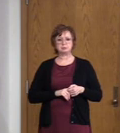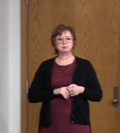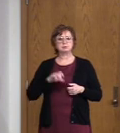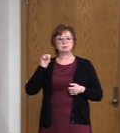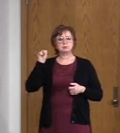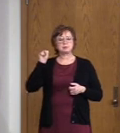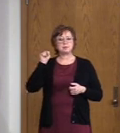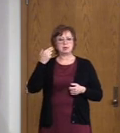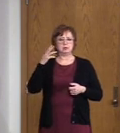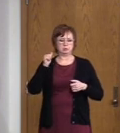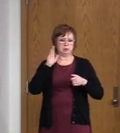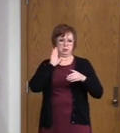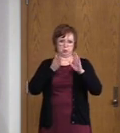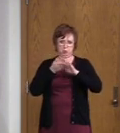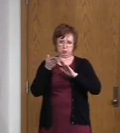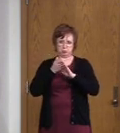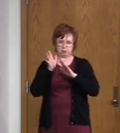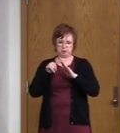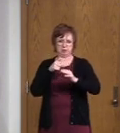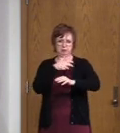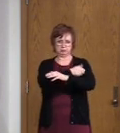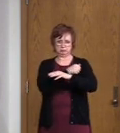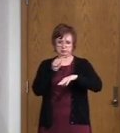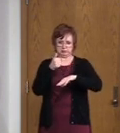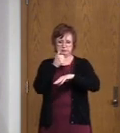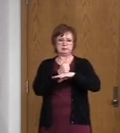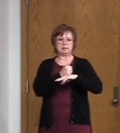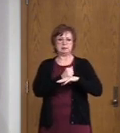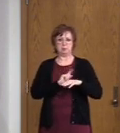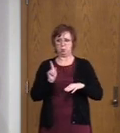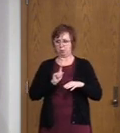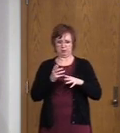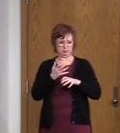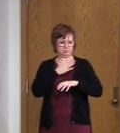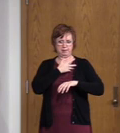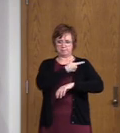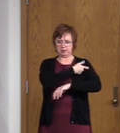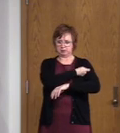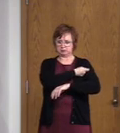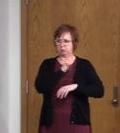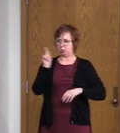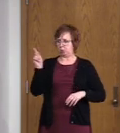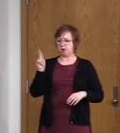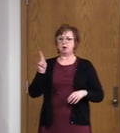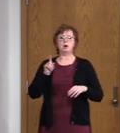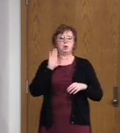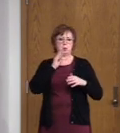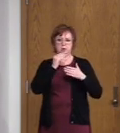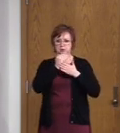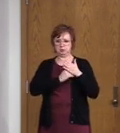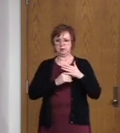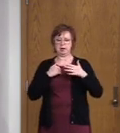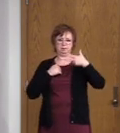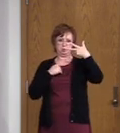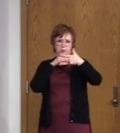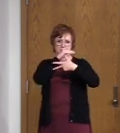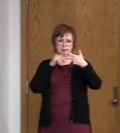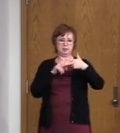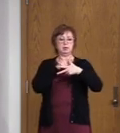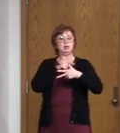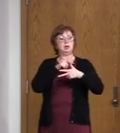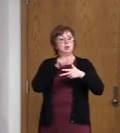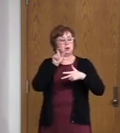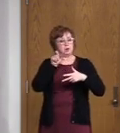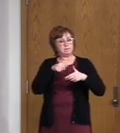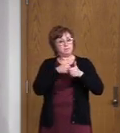Health Authority will operate. As I said before, there are 3 primary categories of the clinics. So by appointment, those public